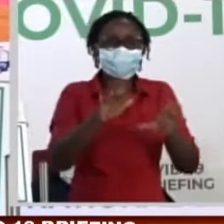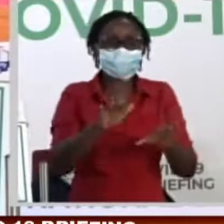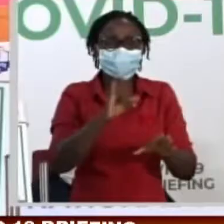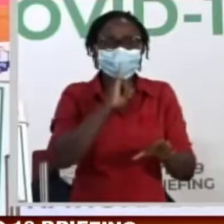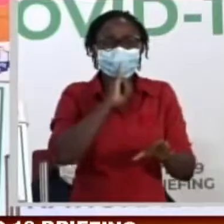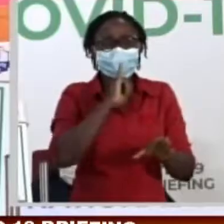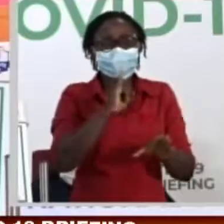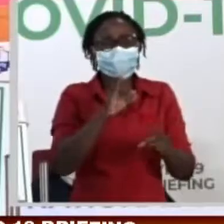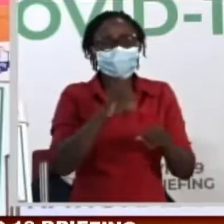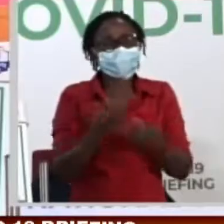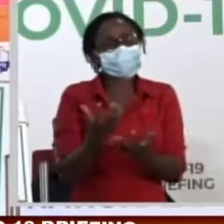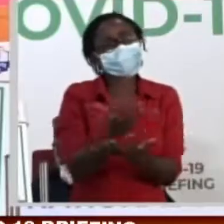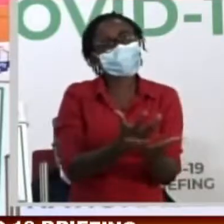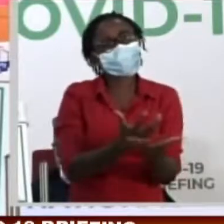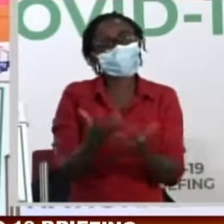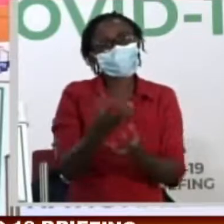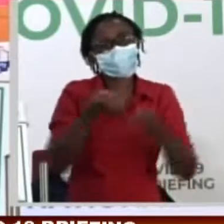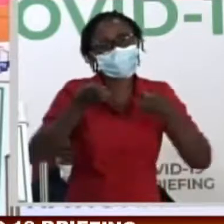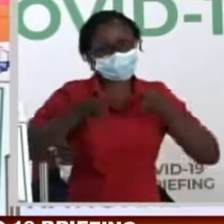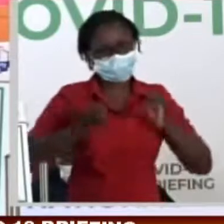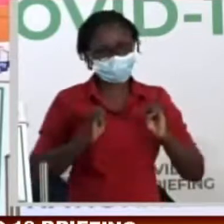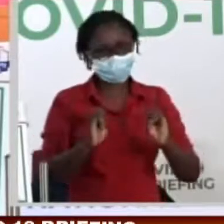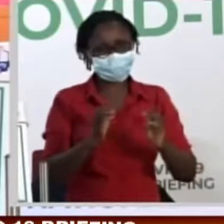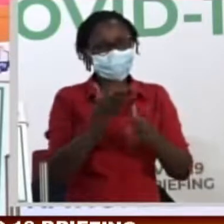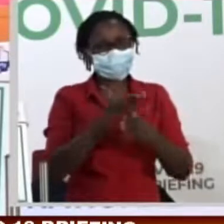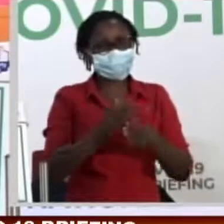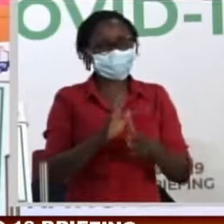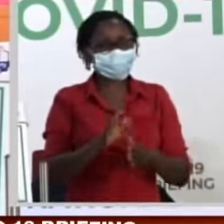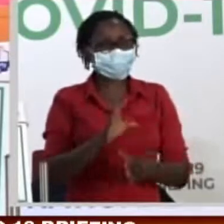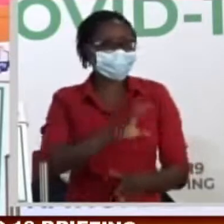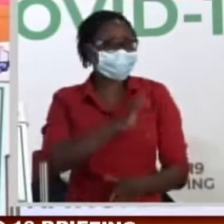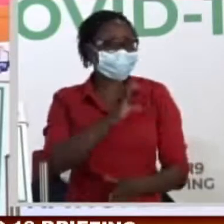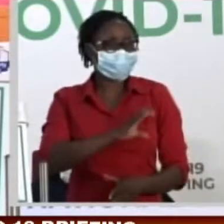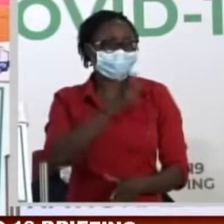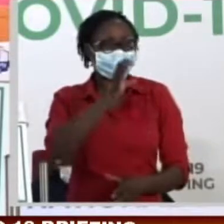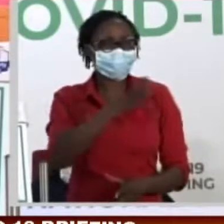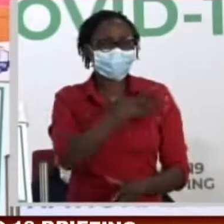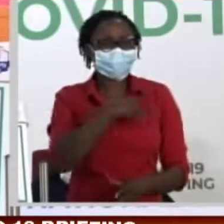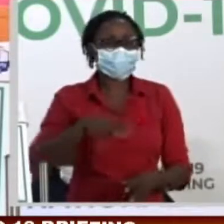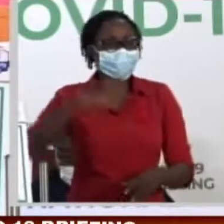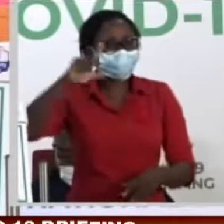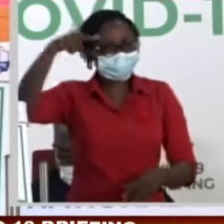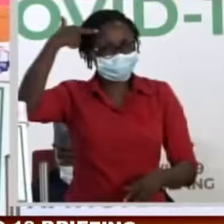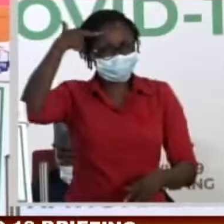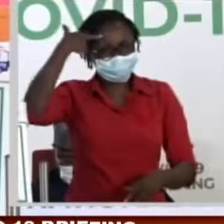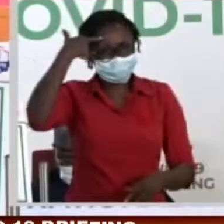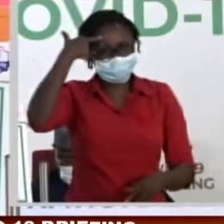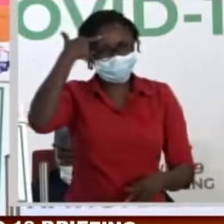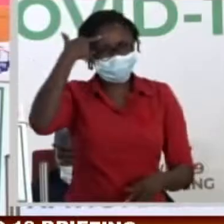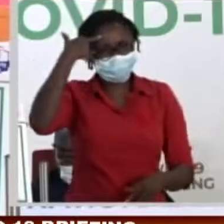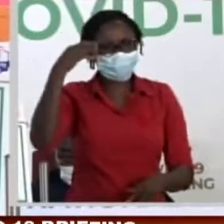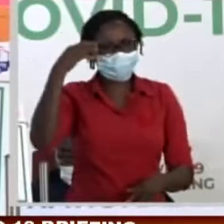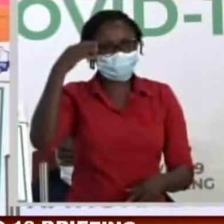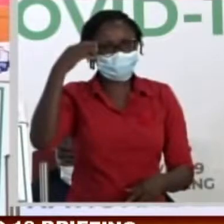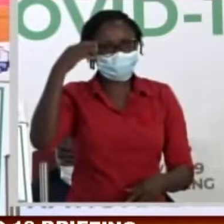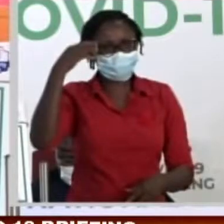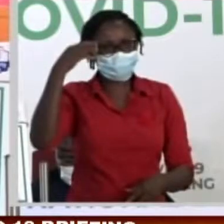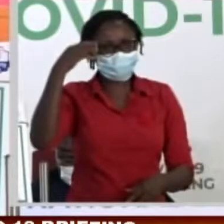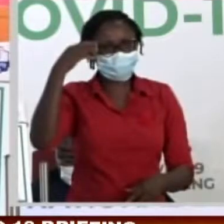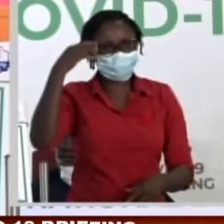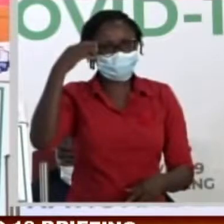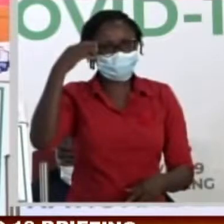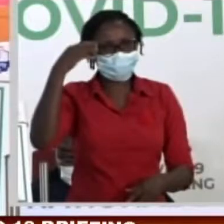a collaborative effort between citizens and government for the benefit of